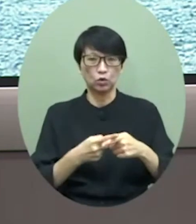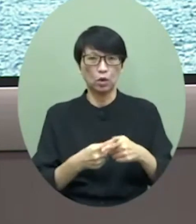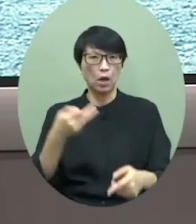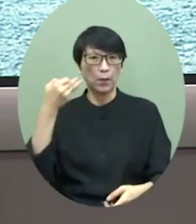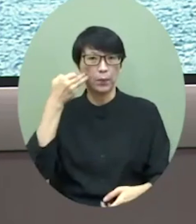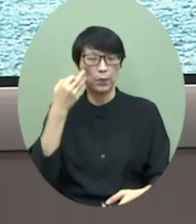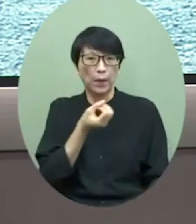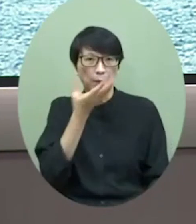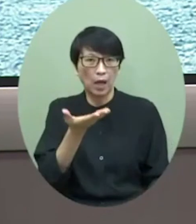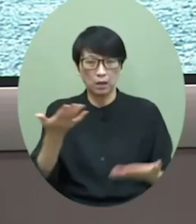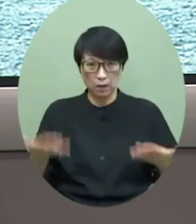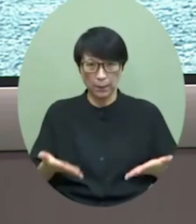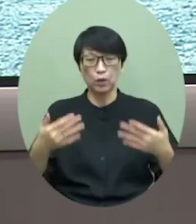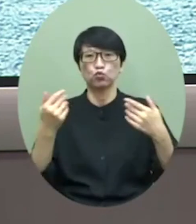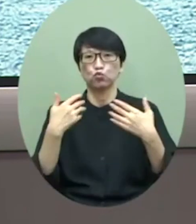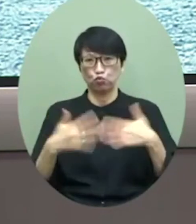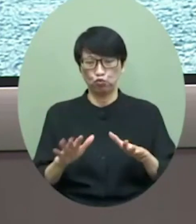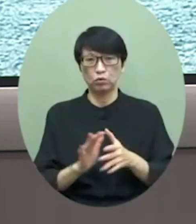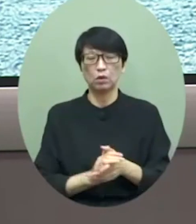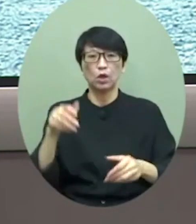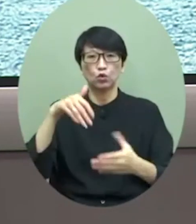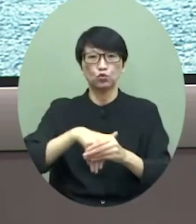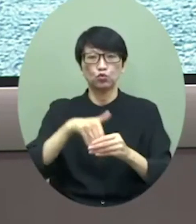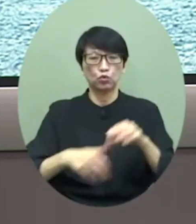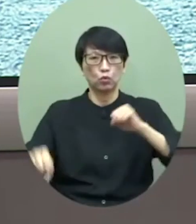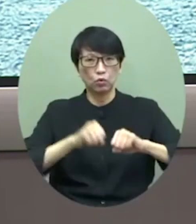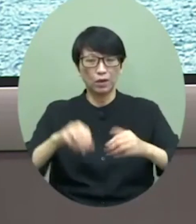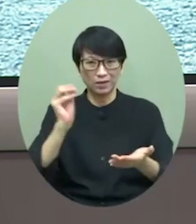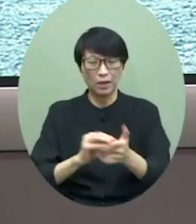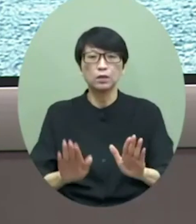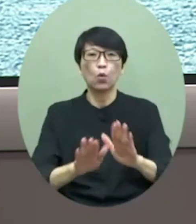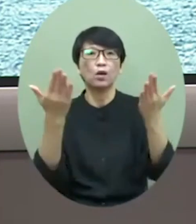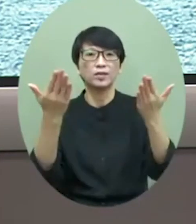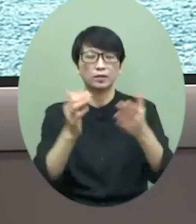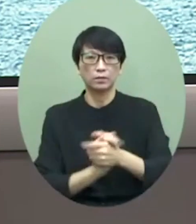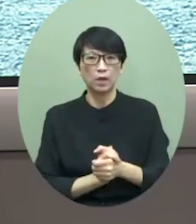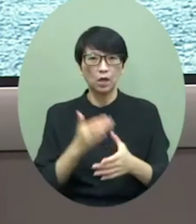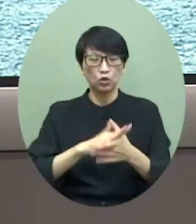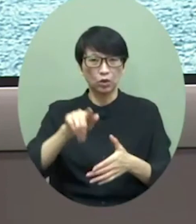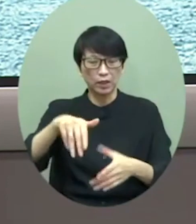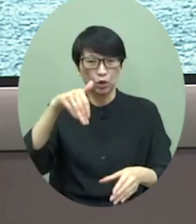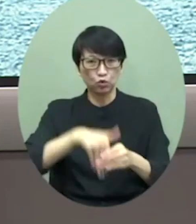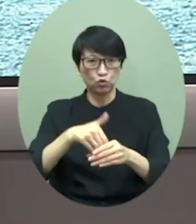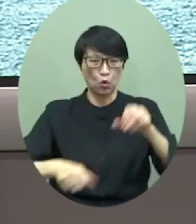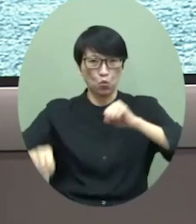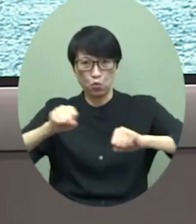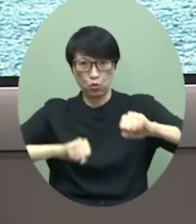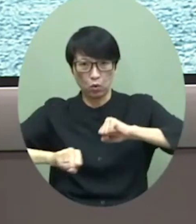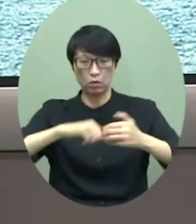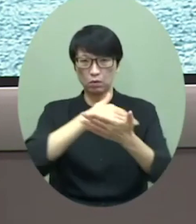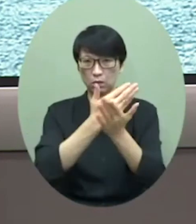crisis, as I explained earlier. And also the nomination period ended today. Definitely then candidates are going to start their